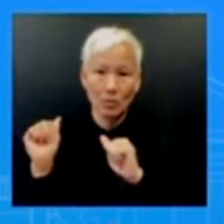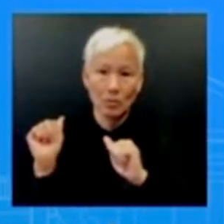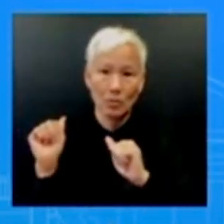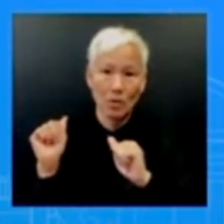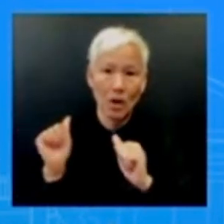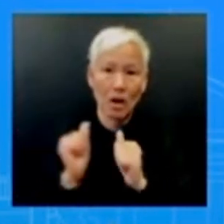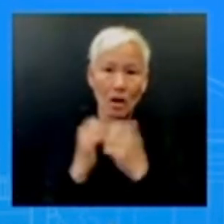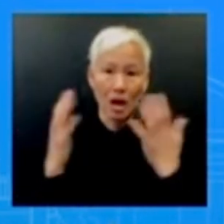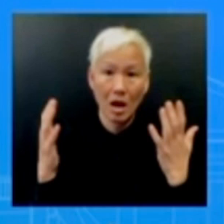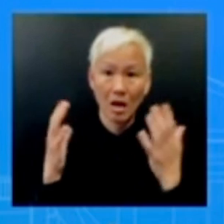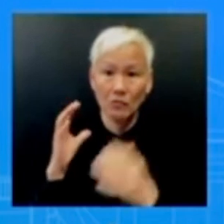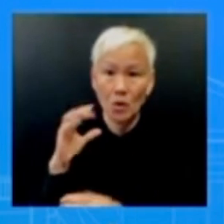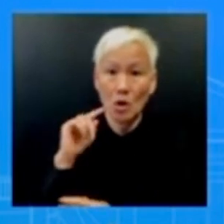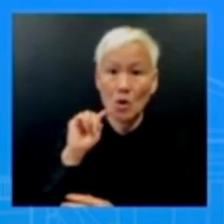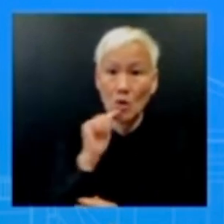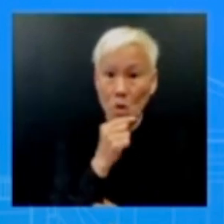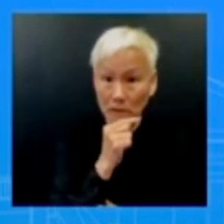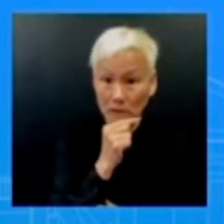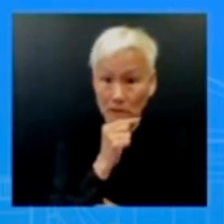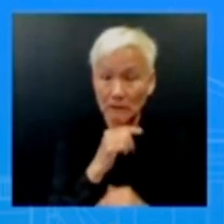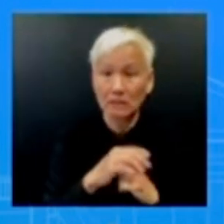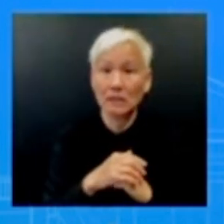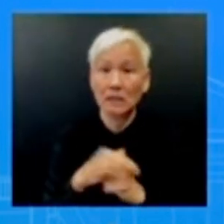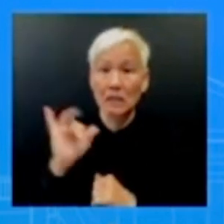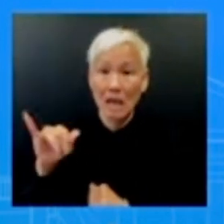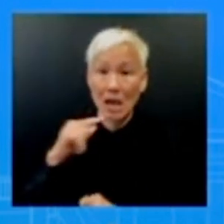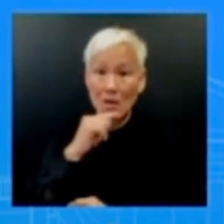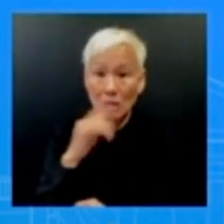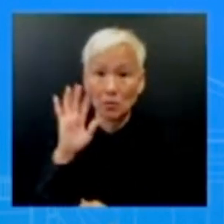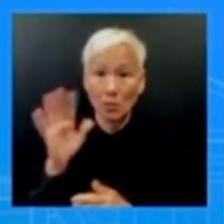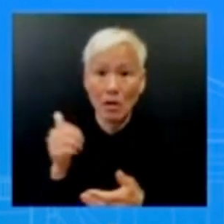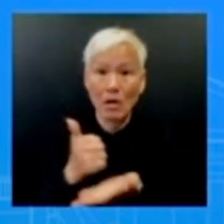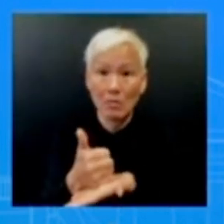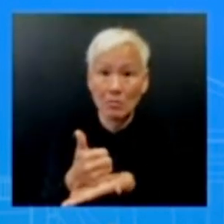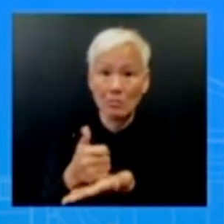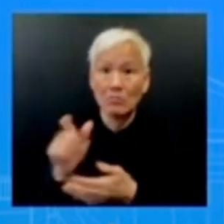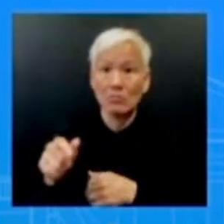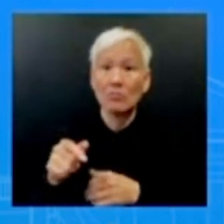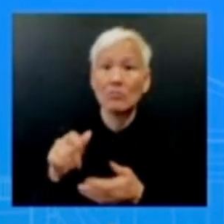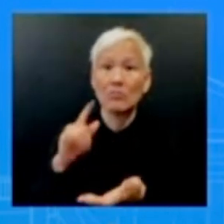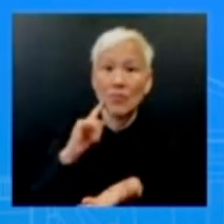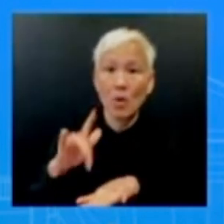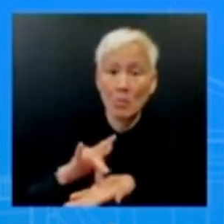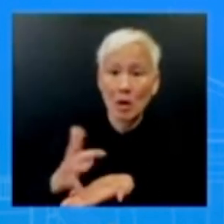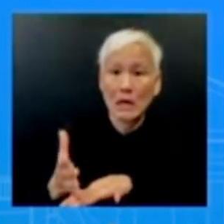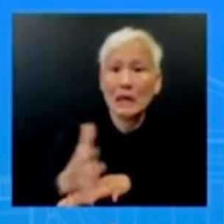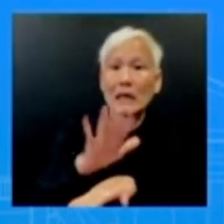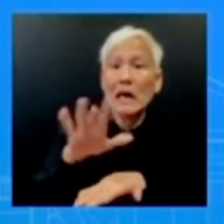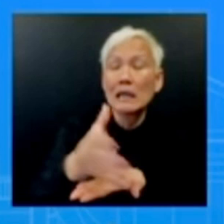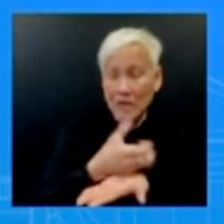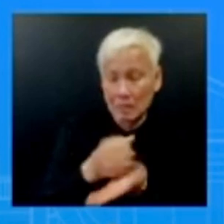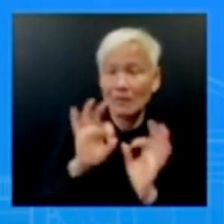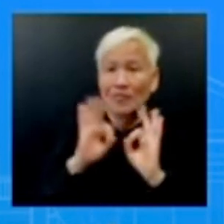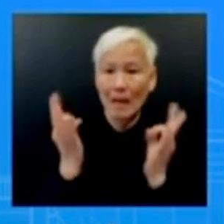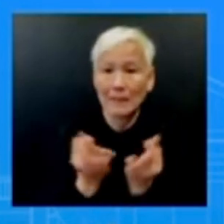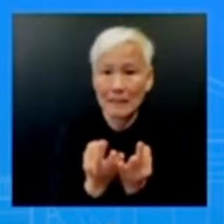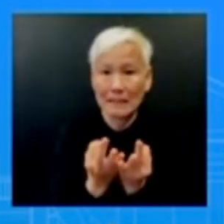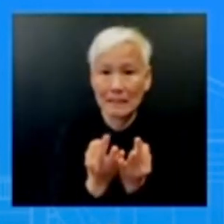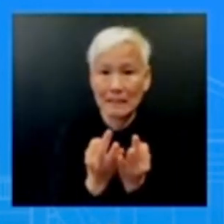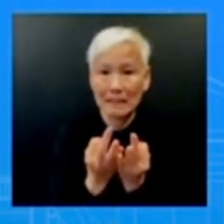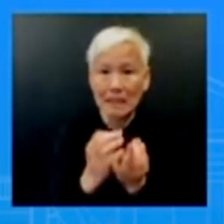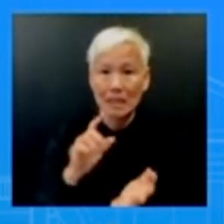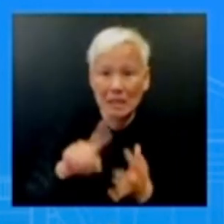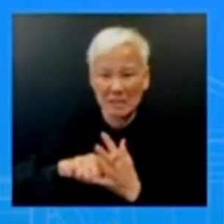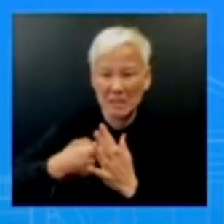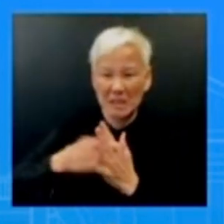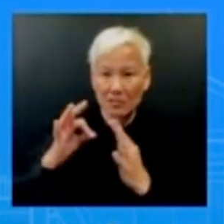a lot of that grain is heading for low and middle-income countries that have been suffering, no question been suffering, since the beginning of this war with food insecurity. So it's a good